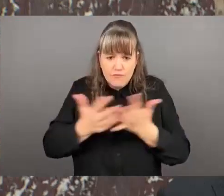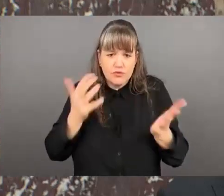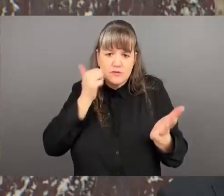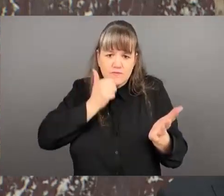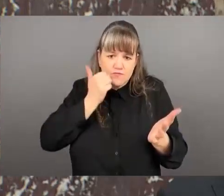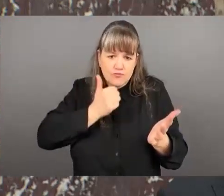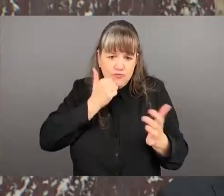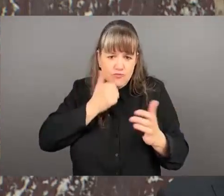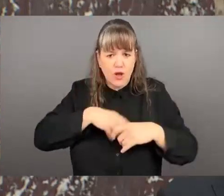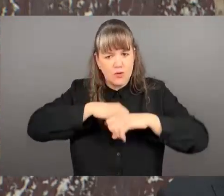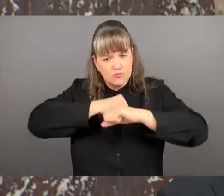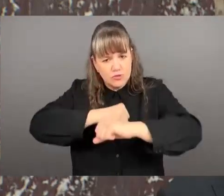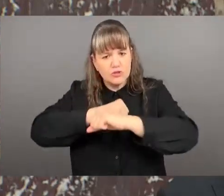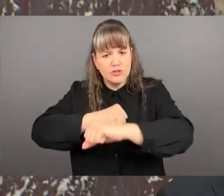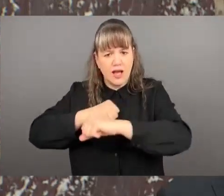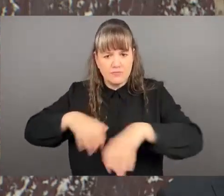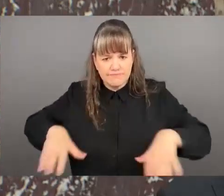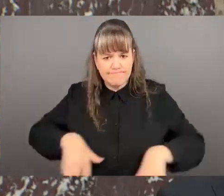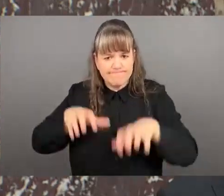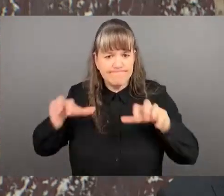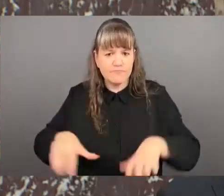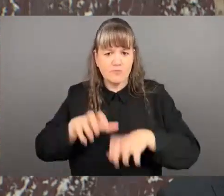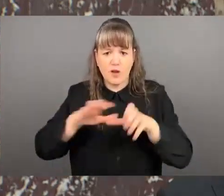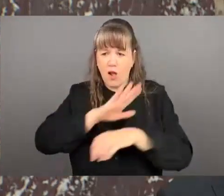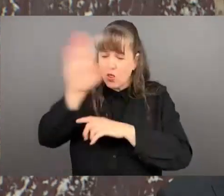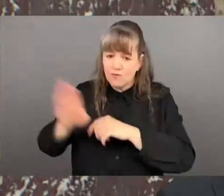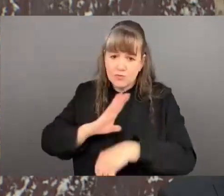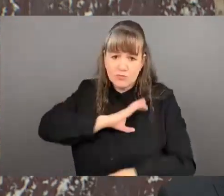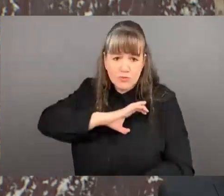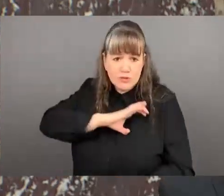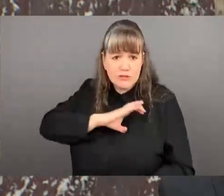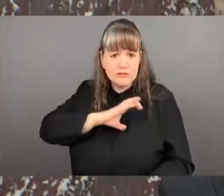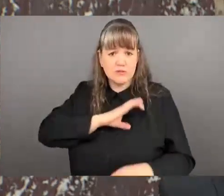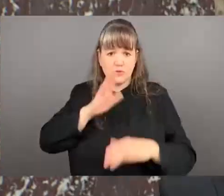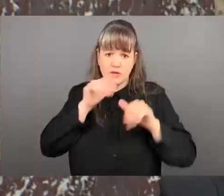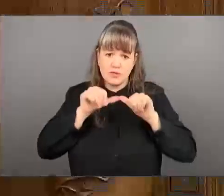across the province, and we will continue to do that.